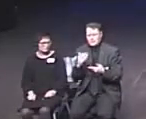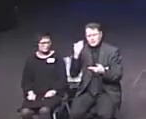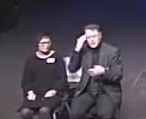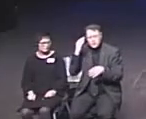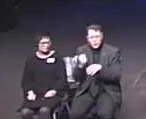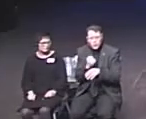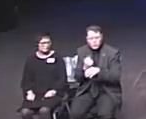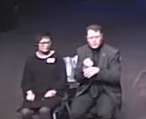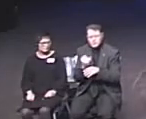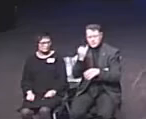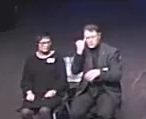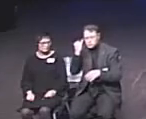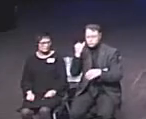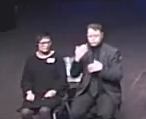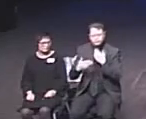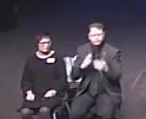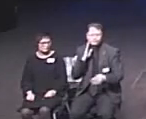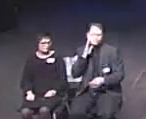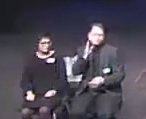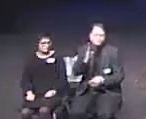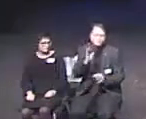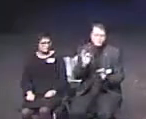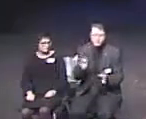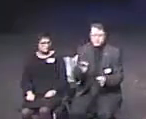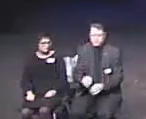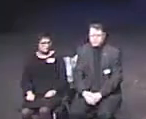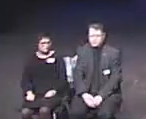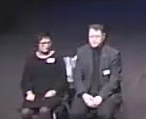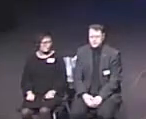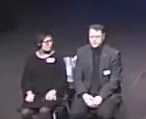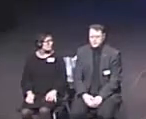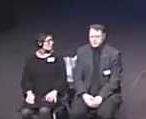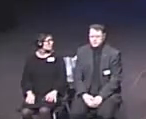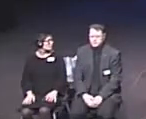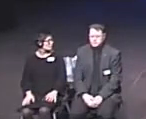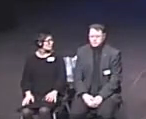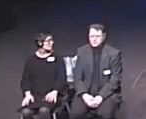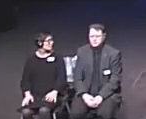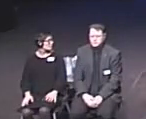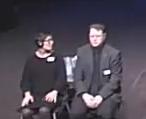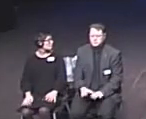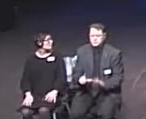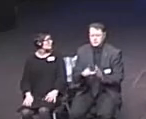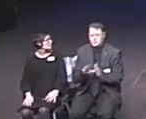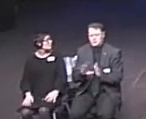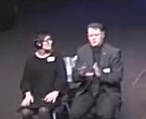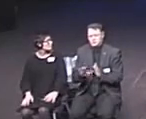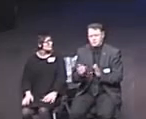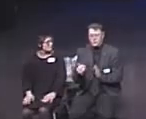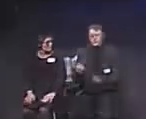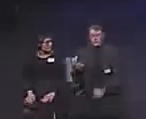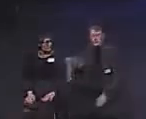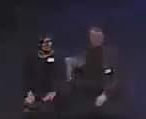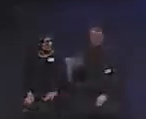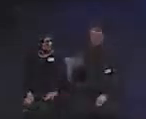knowledge and inspiration for that. Keep this slide for just a second. Okay. Yeah, and we'll read that little back.